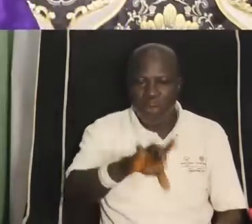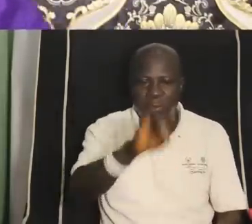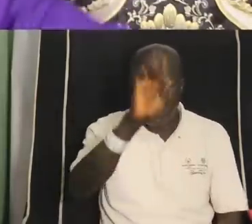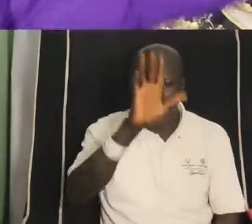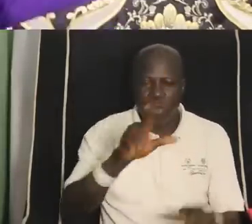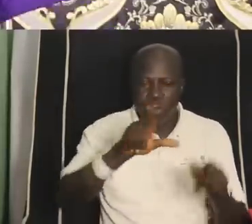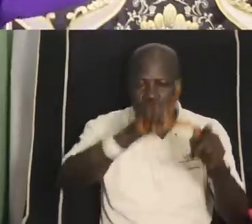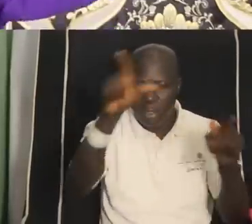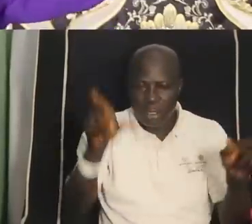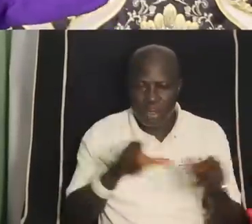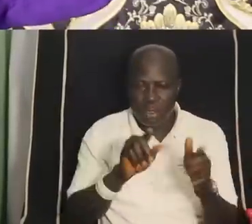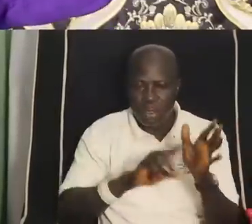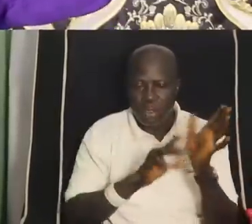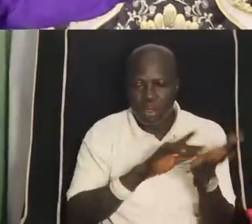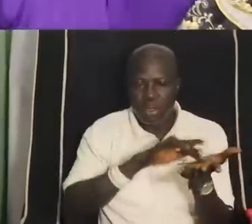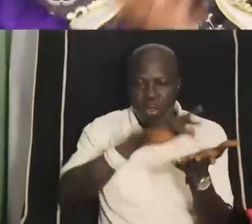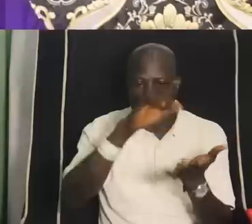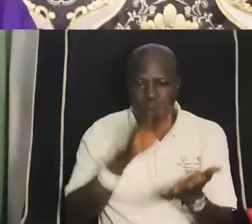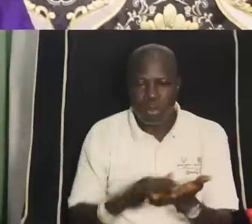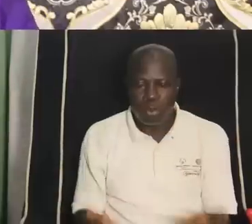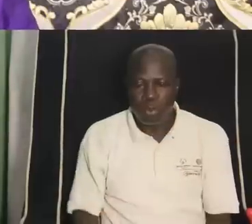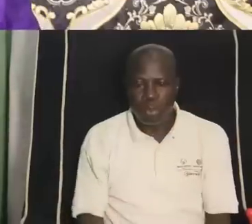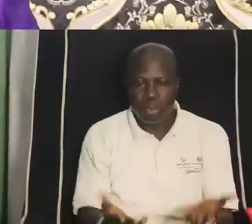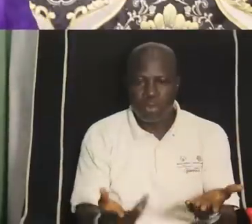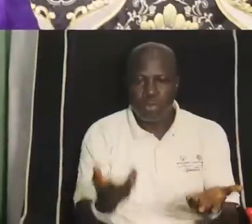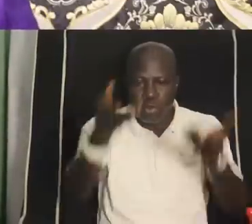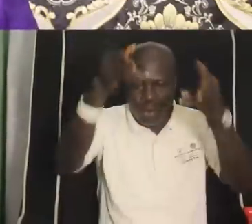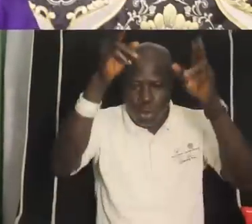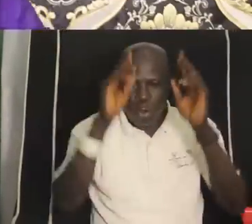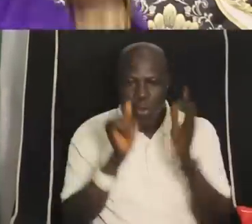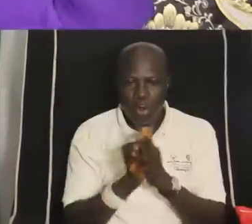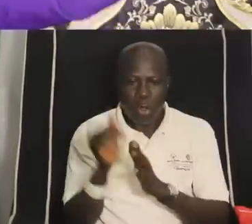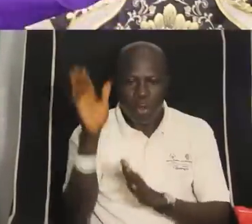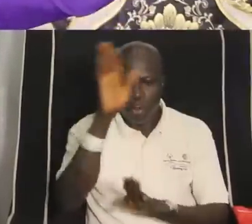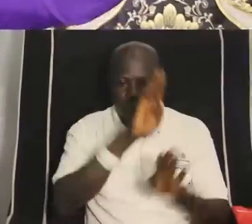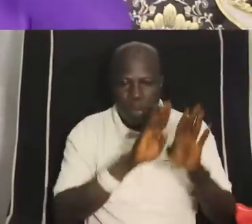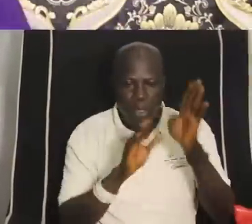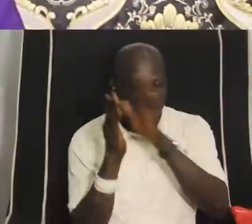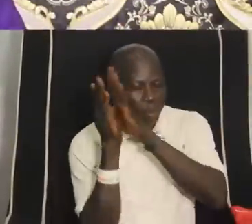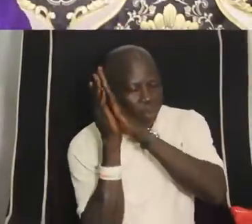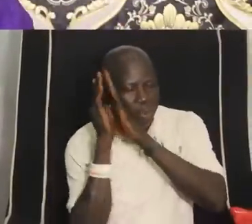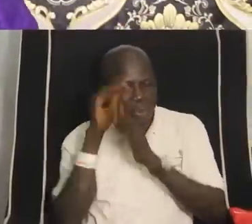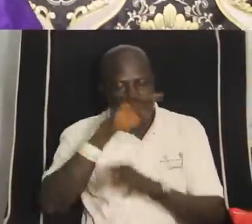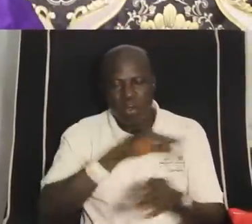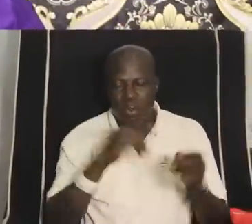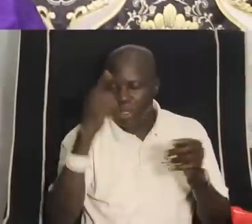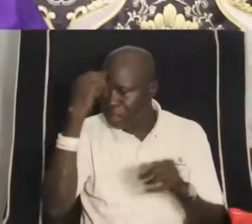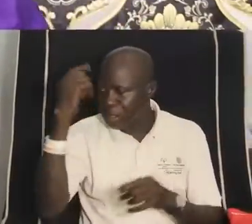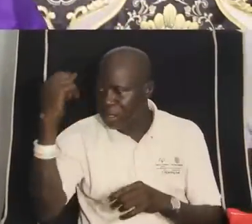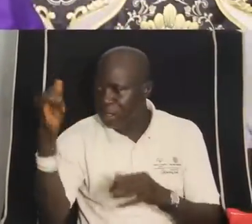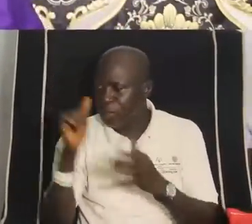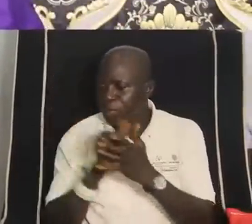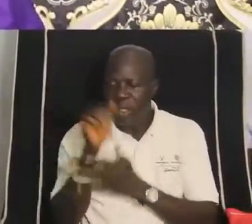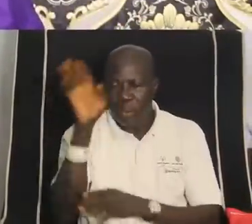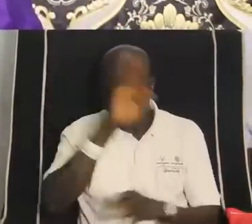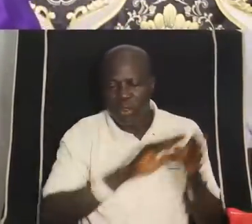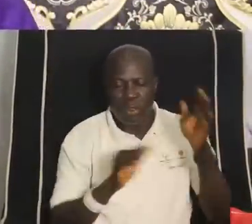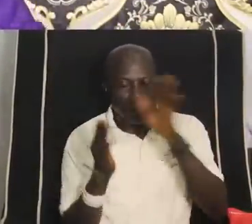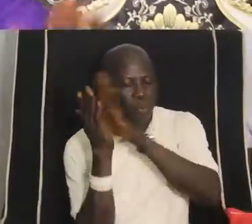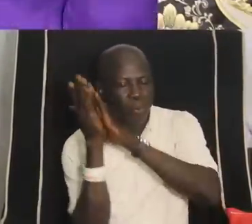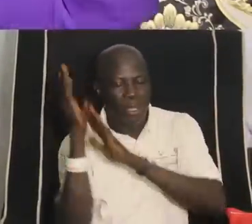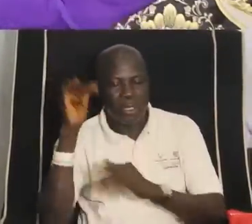re I'll be on the day. O gbo oju orun. O gbo oju ala. O gbo